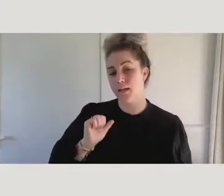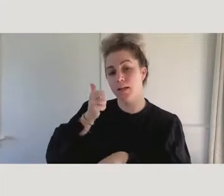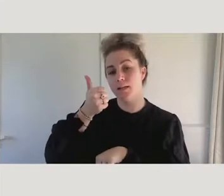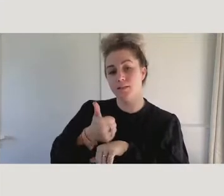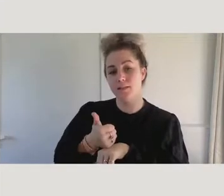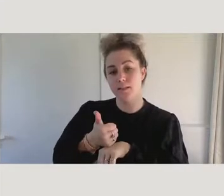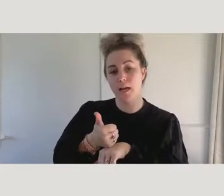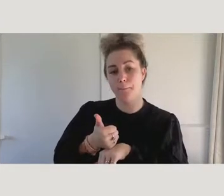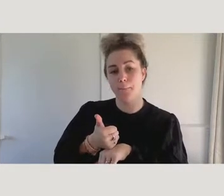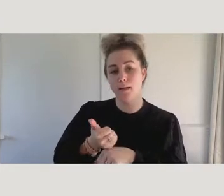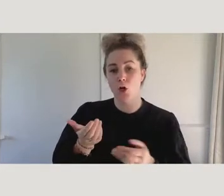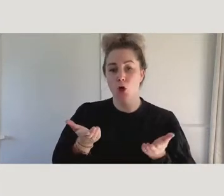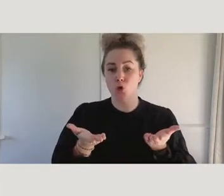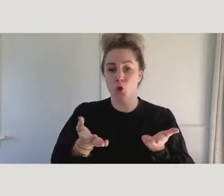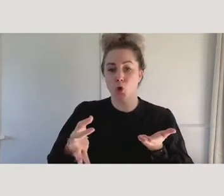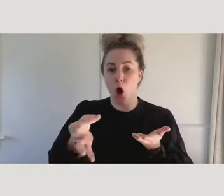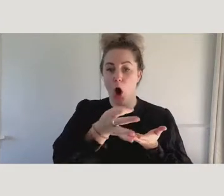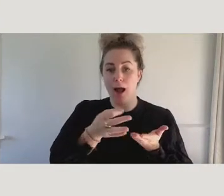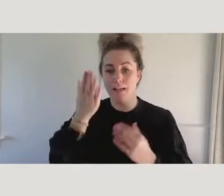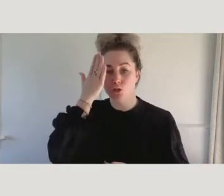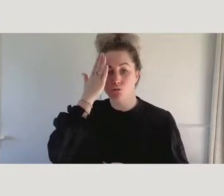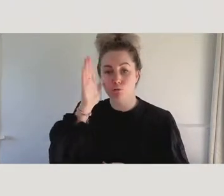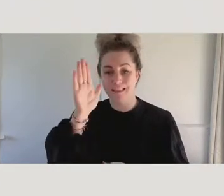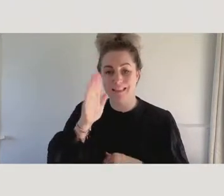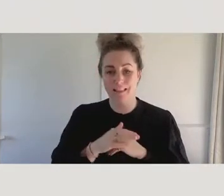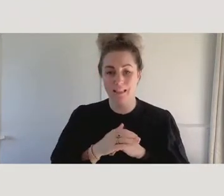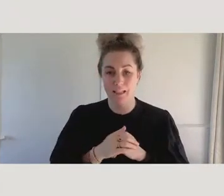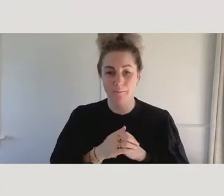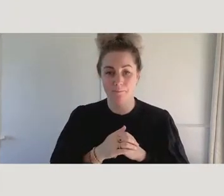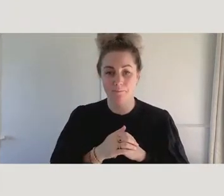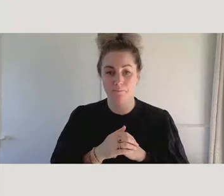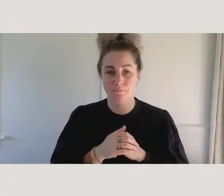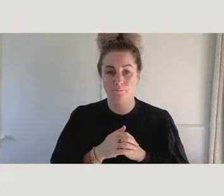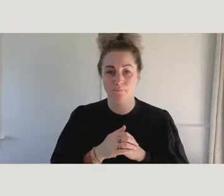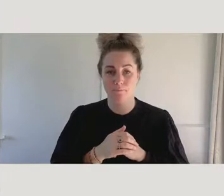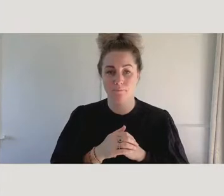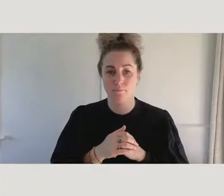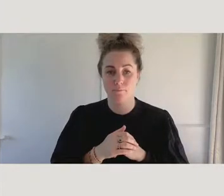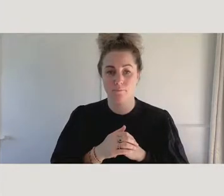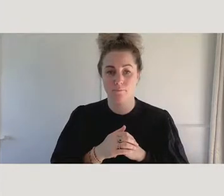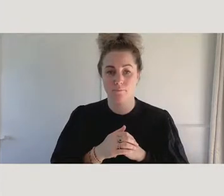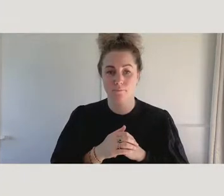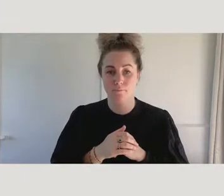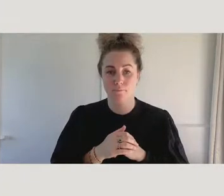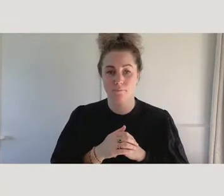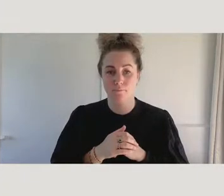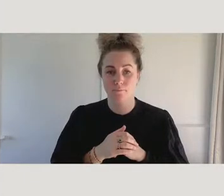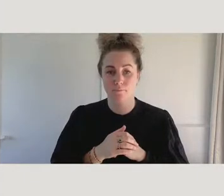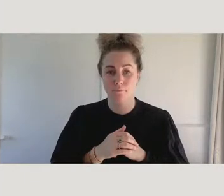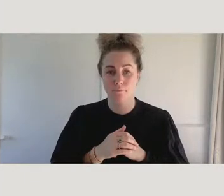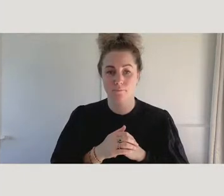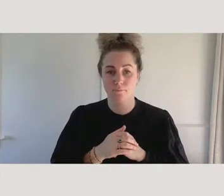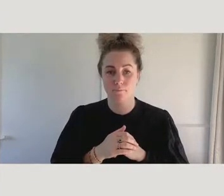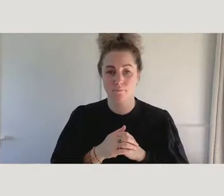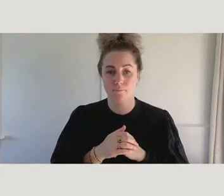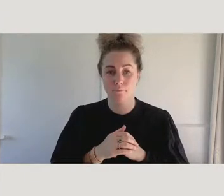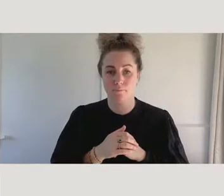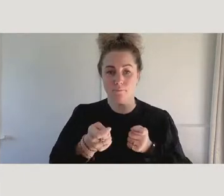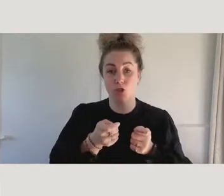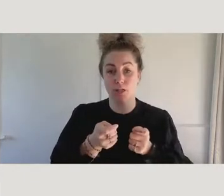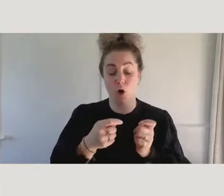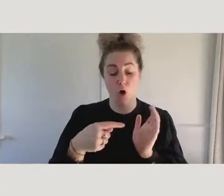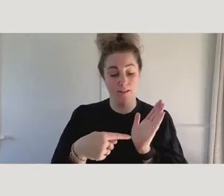the Cook Islands residency in cahoots with the former chair of